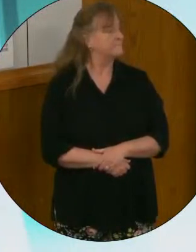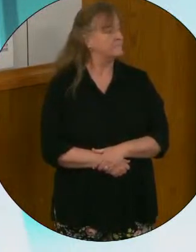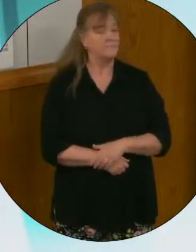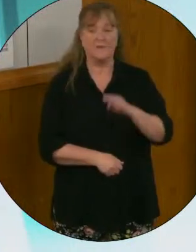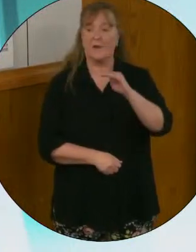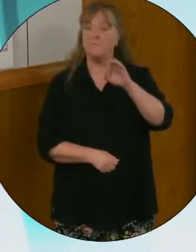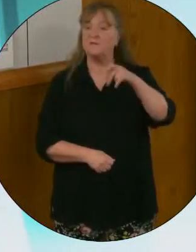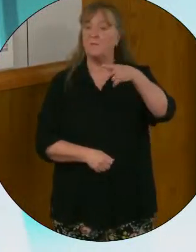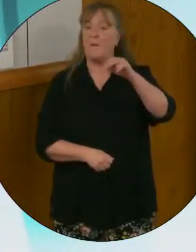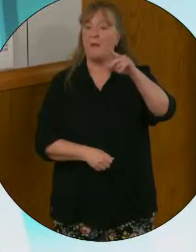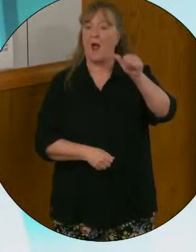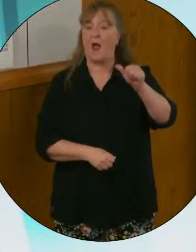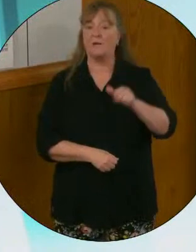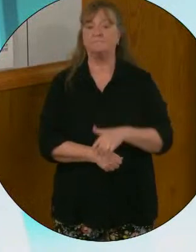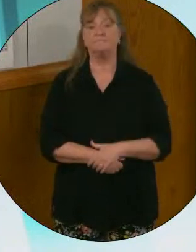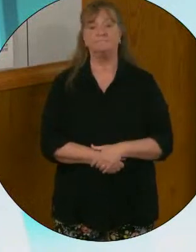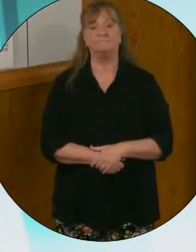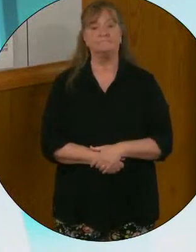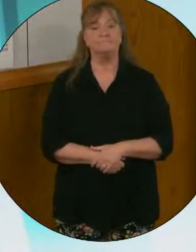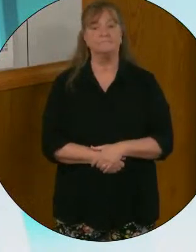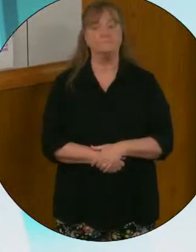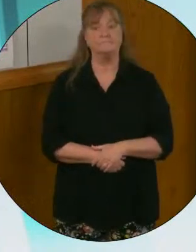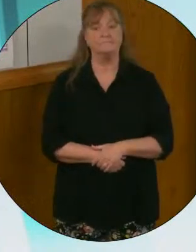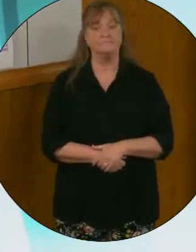Ms. Pompa, please come on up.